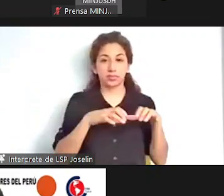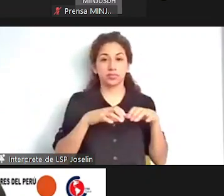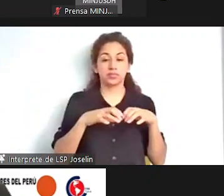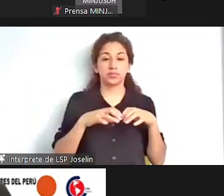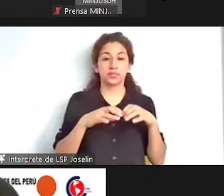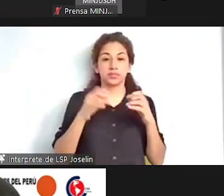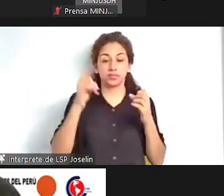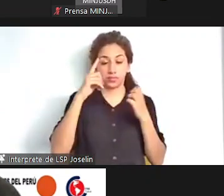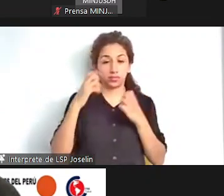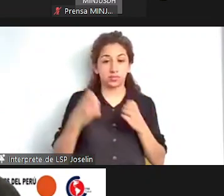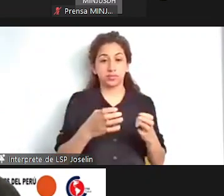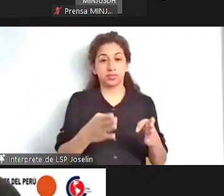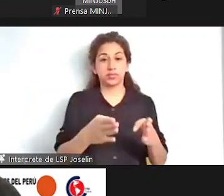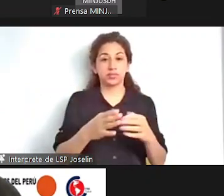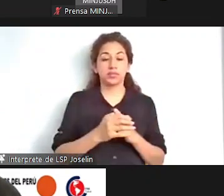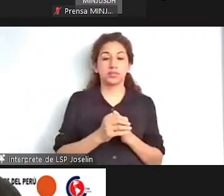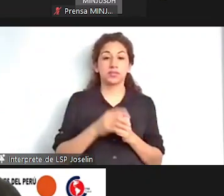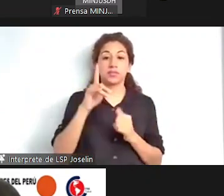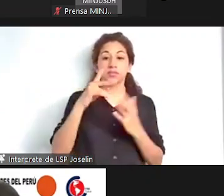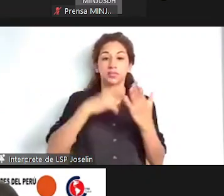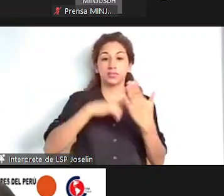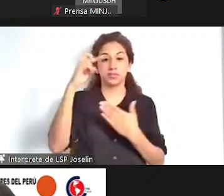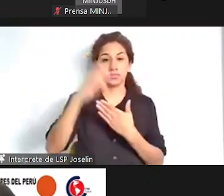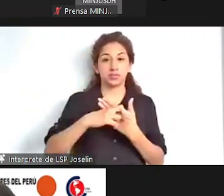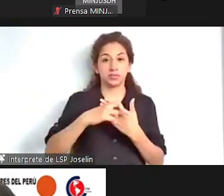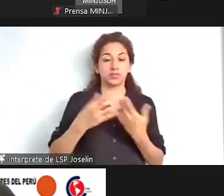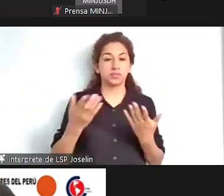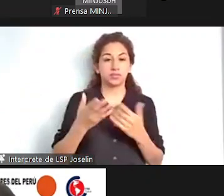and the objectives and the strategic guidelines